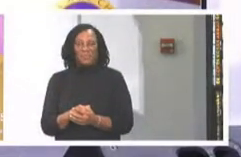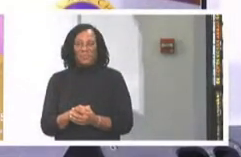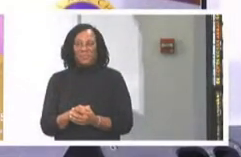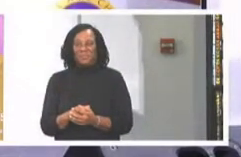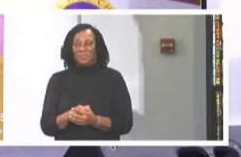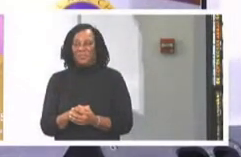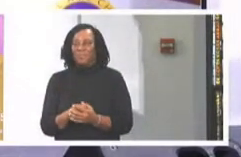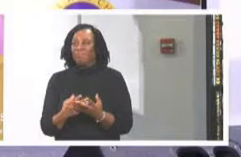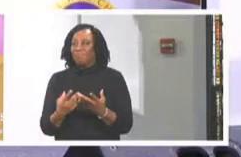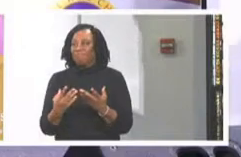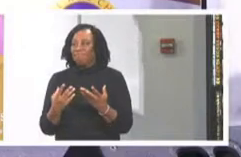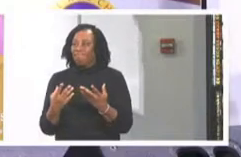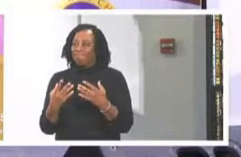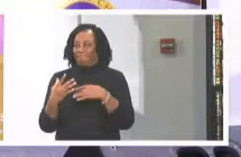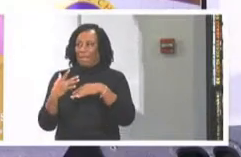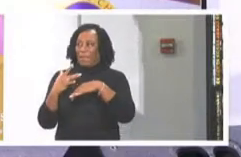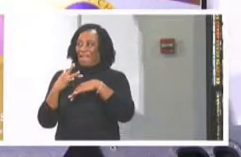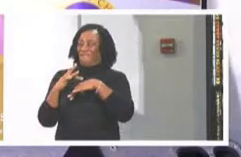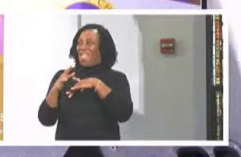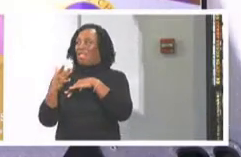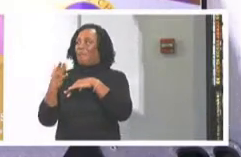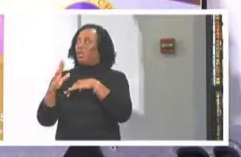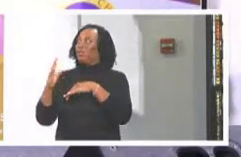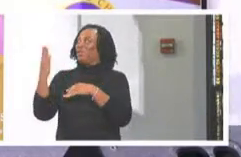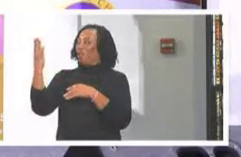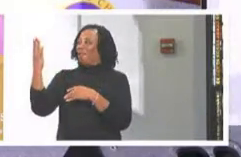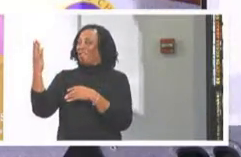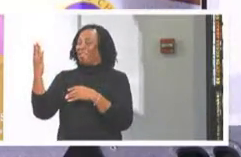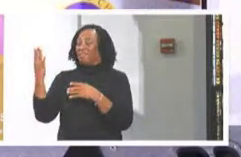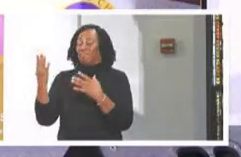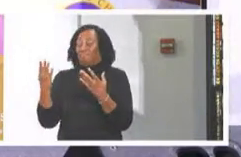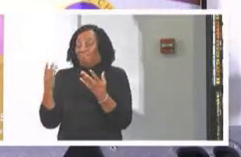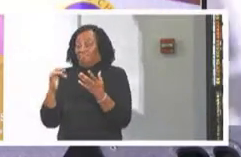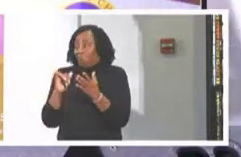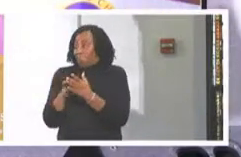Being available to God. It's really all God asks.